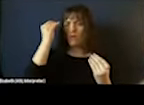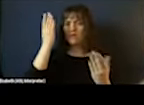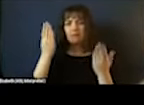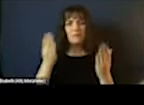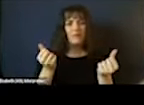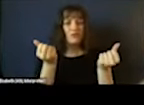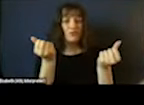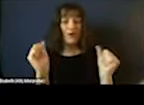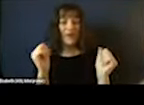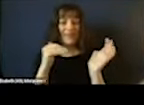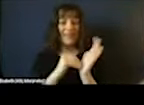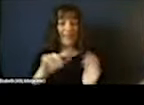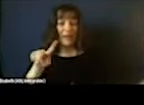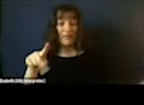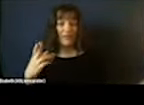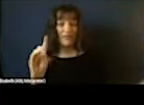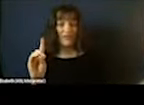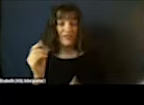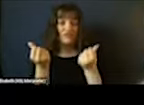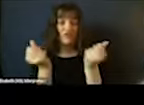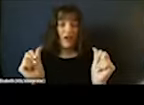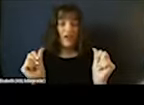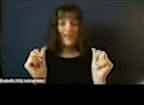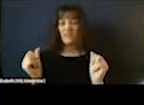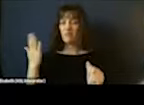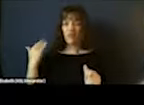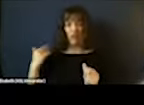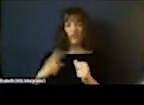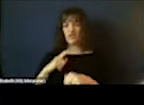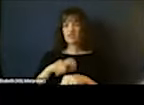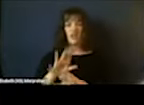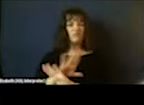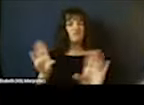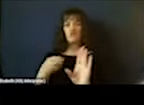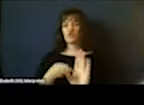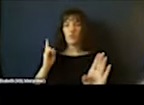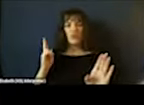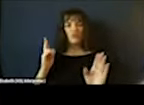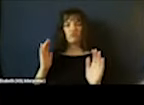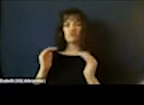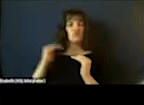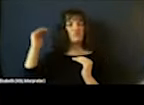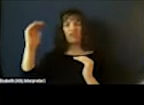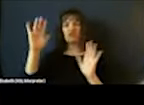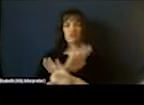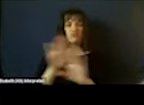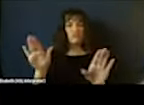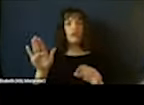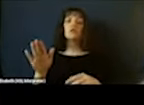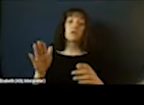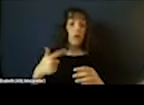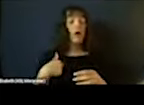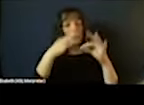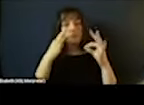that I wanted to try and be an astronomer, even though I'd sort of walked away from that for all of those reasons. And so I went to a different university. I